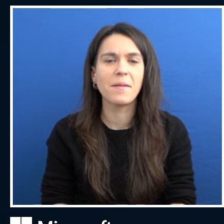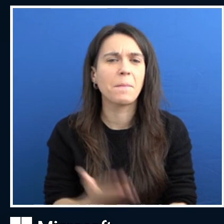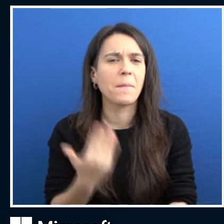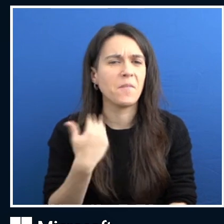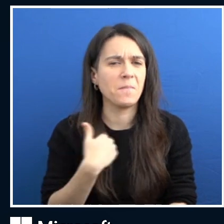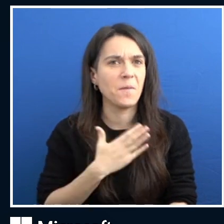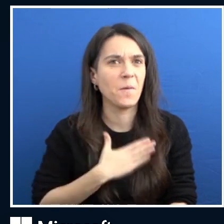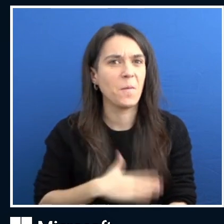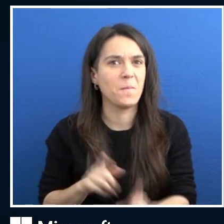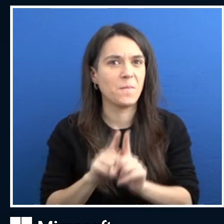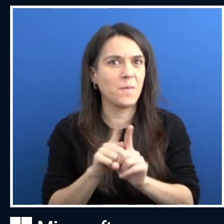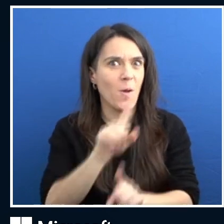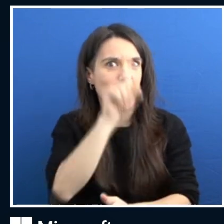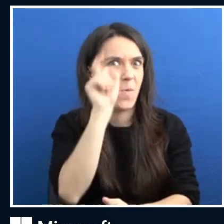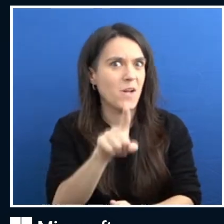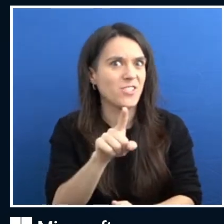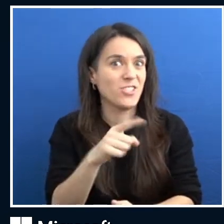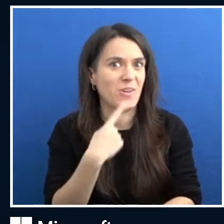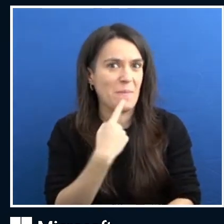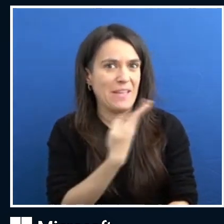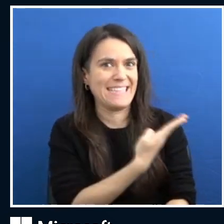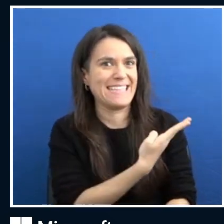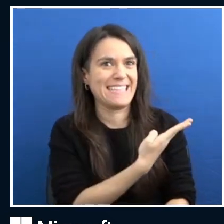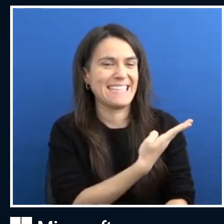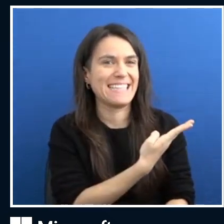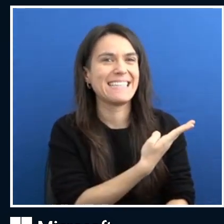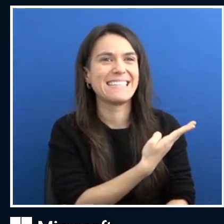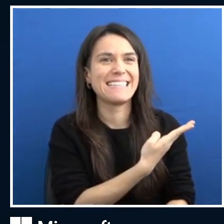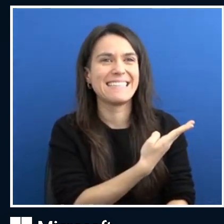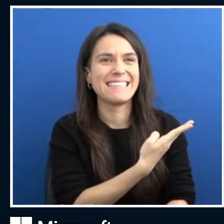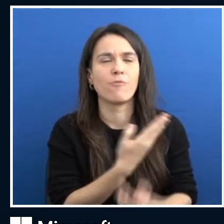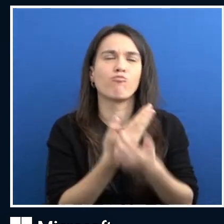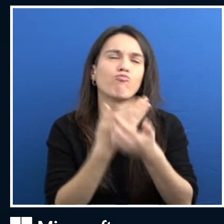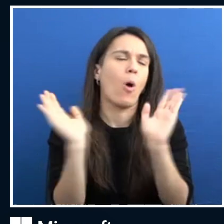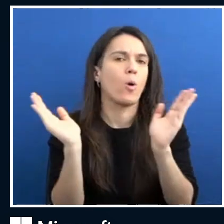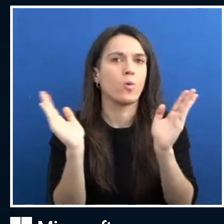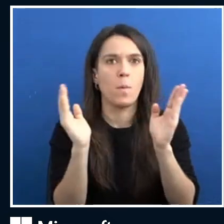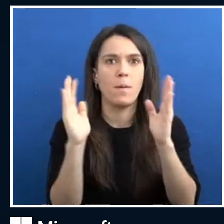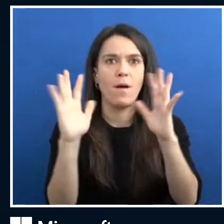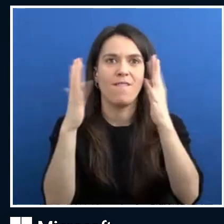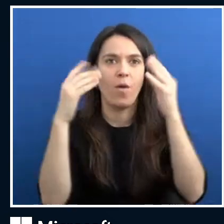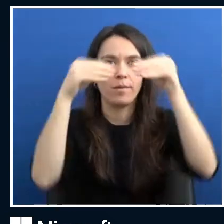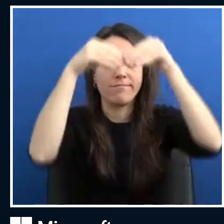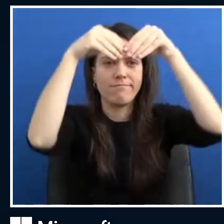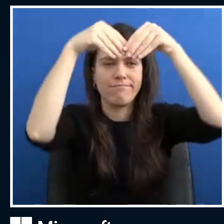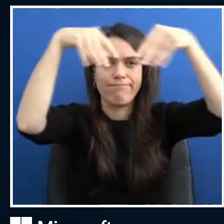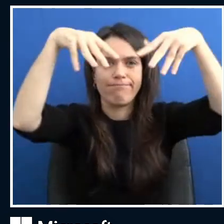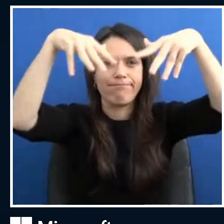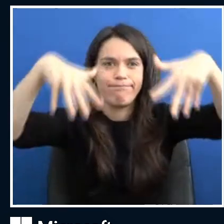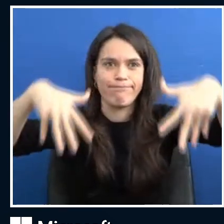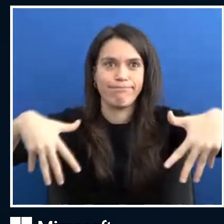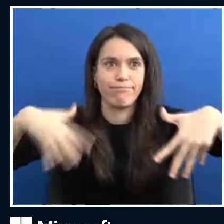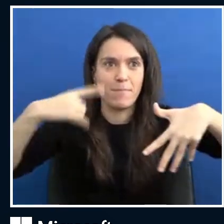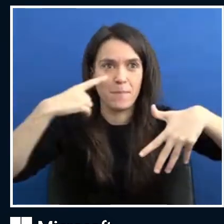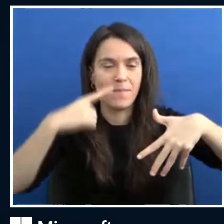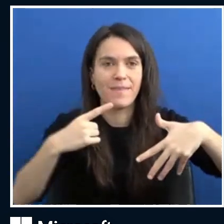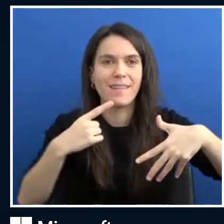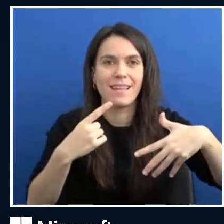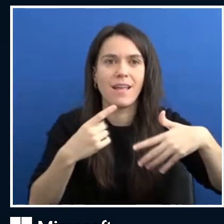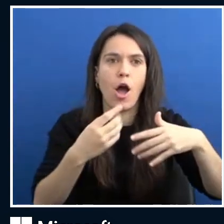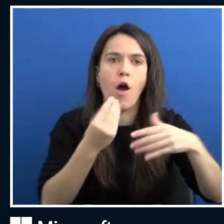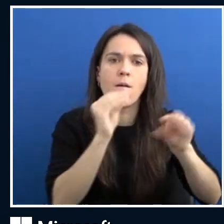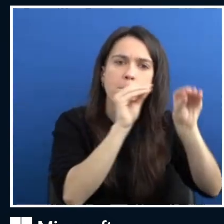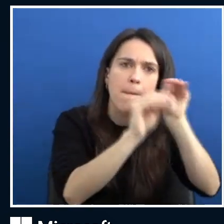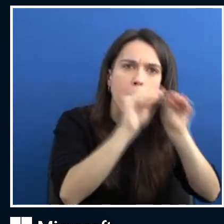forests. So now that we're bootstrapping this data set, as I said, we're taking out random values and putting them into one decision